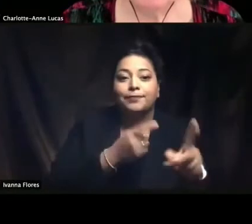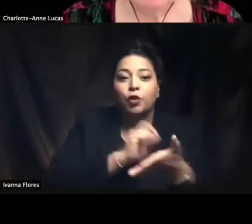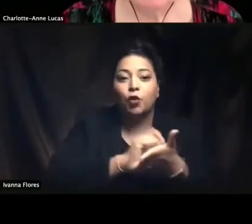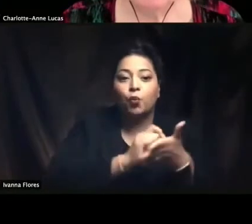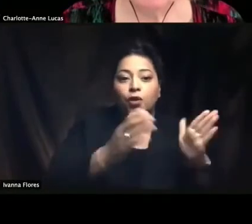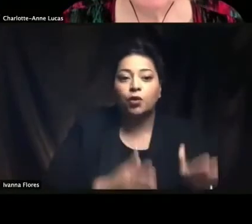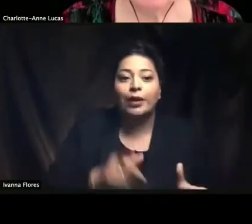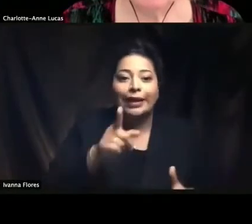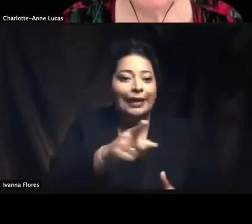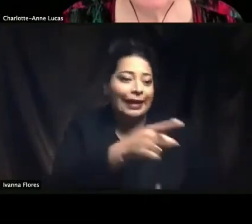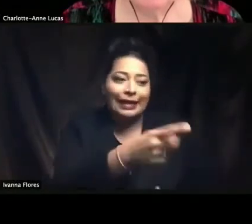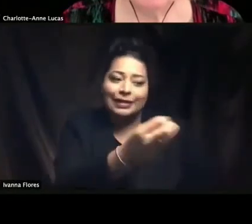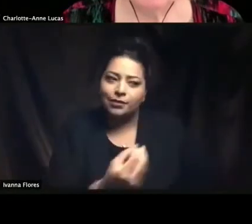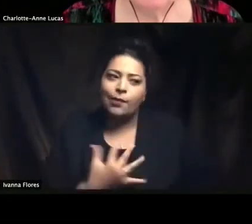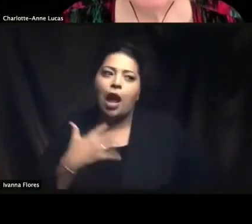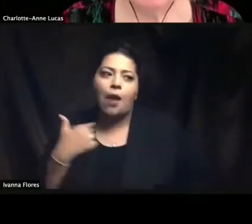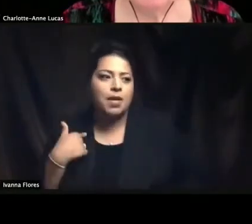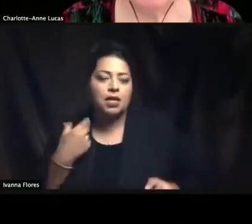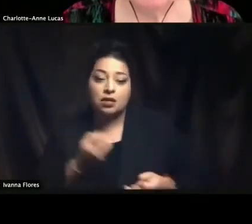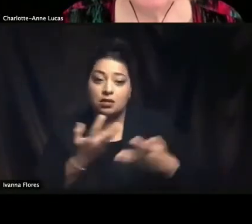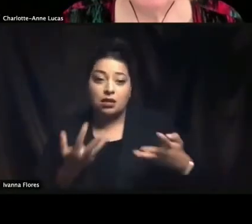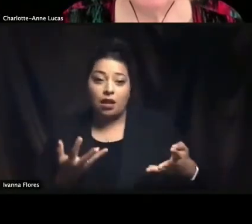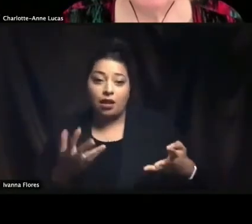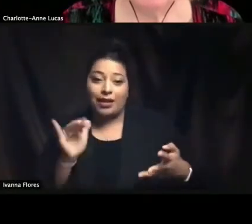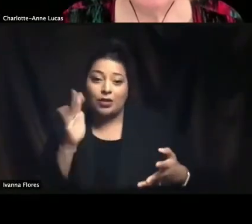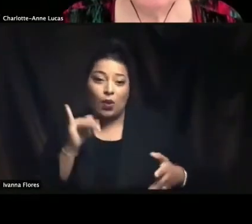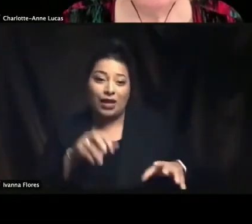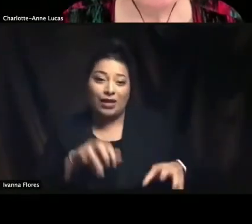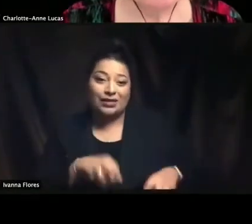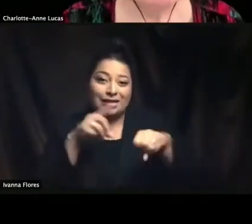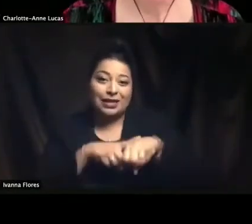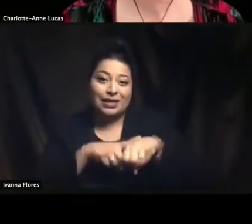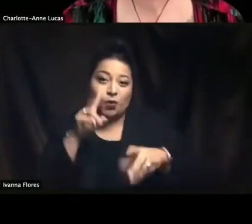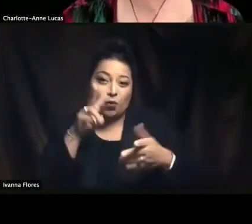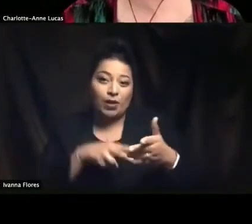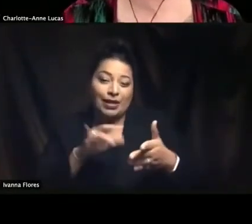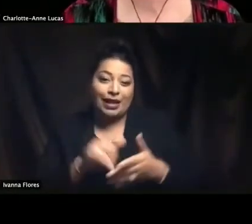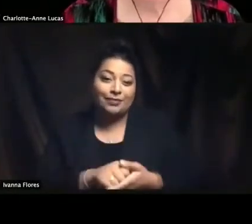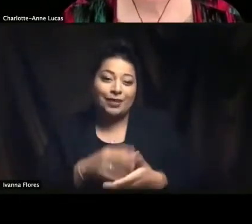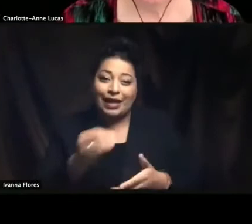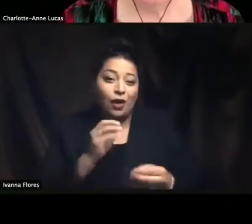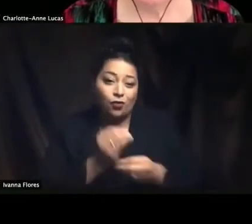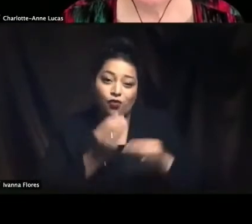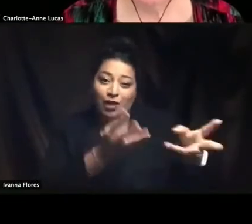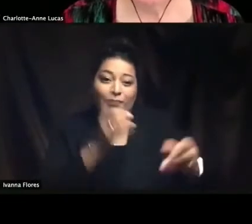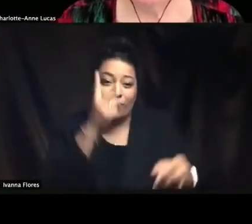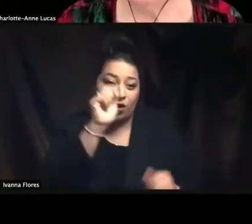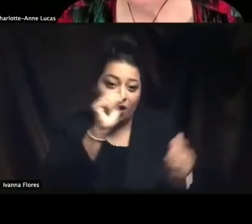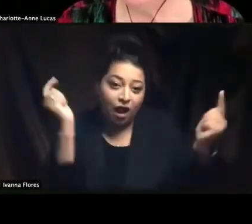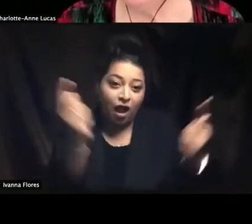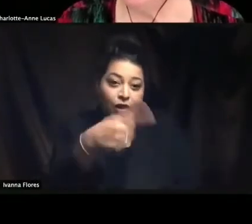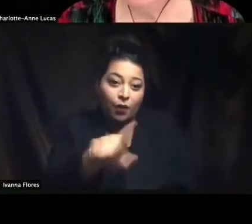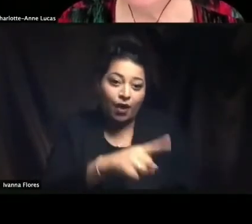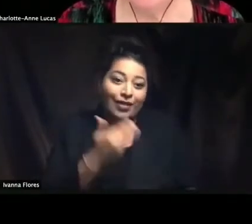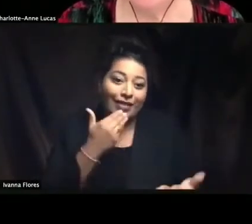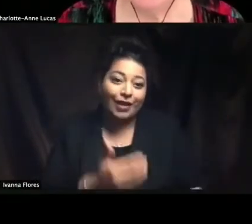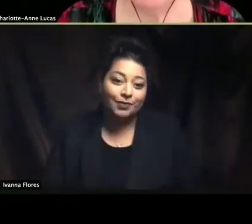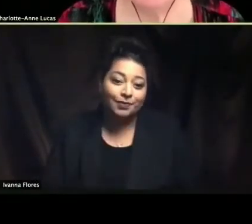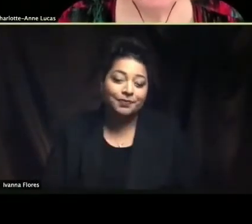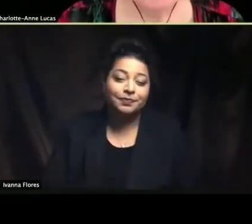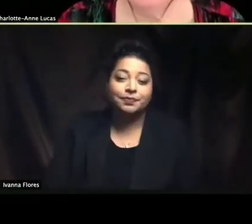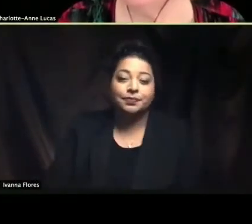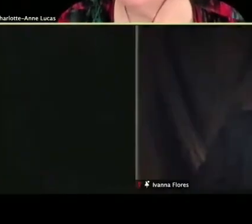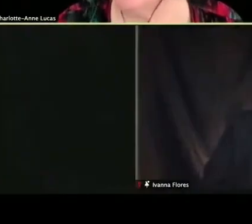me quite a bit. So that's why I took the time to read that book. And I recommend it to everybody. Thank you. Thank